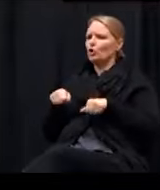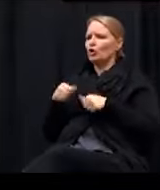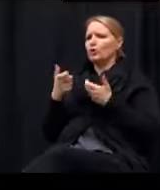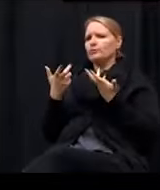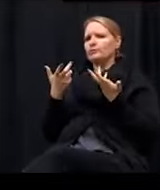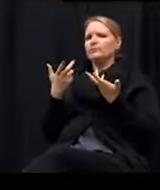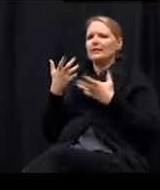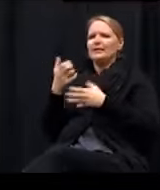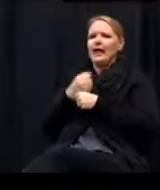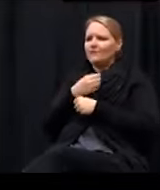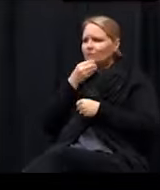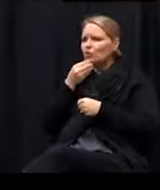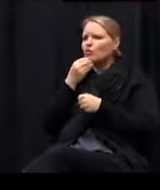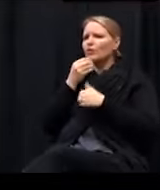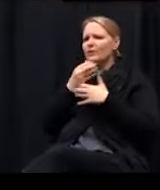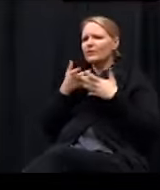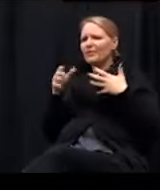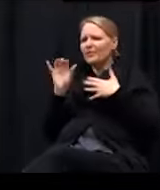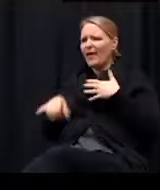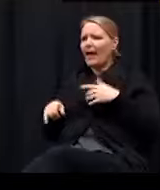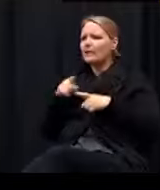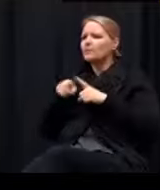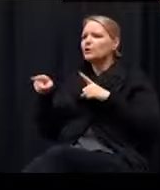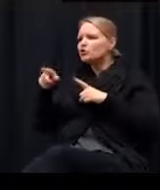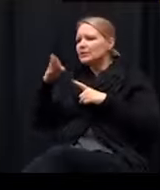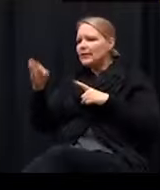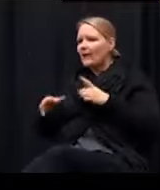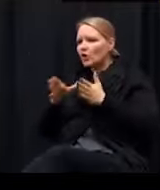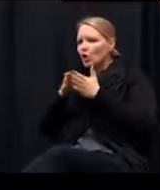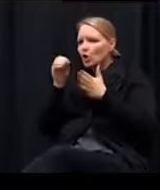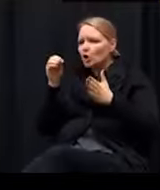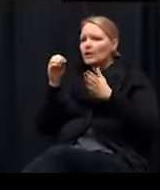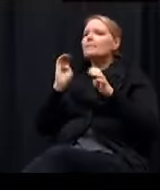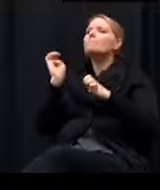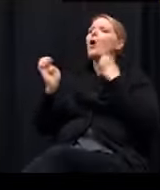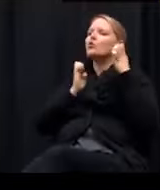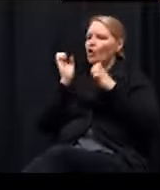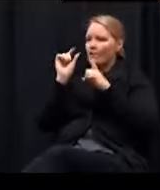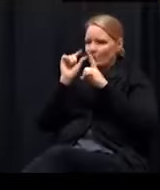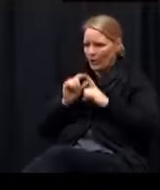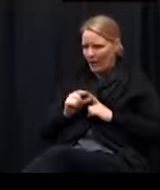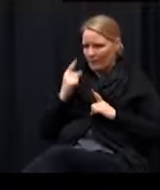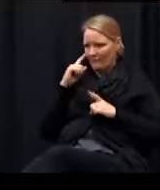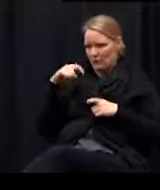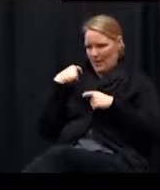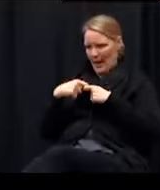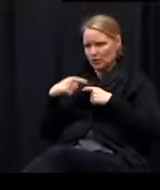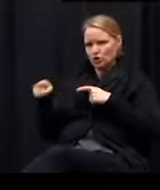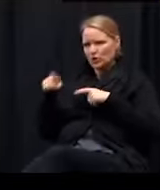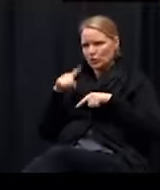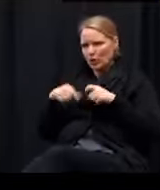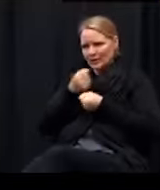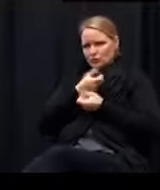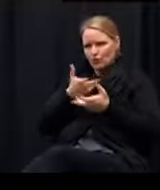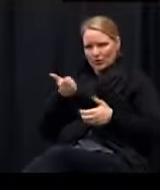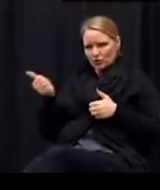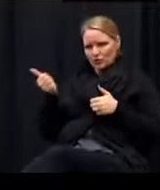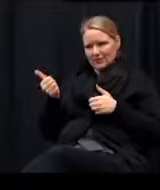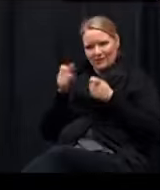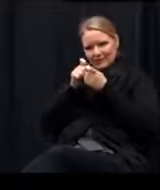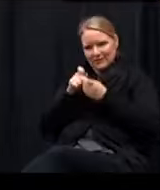got food and stuff like that. But she never really learned that emotional vocabulary to be able to express herself in a really